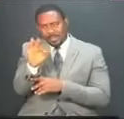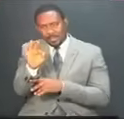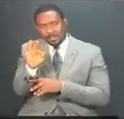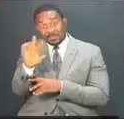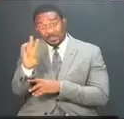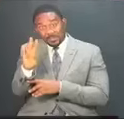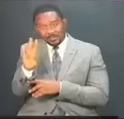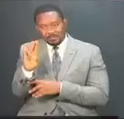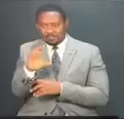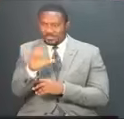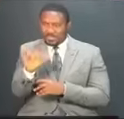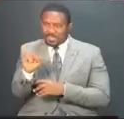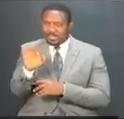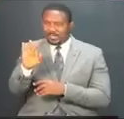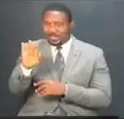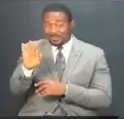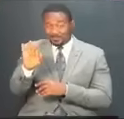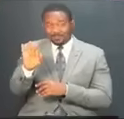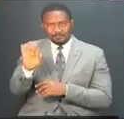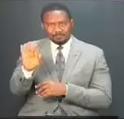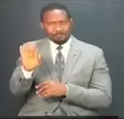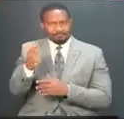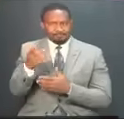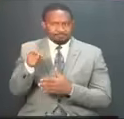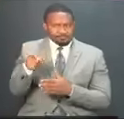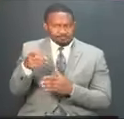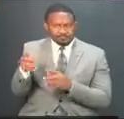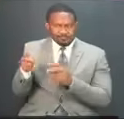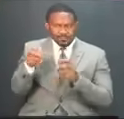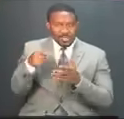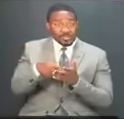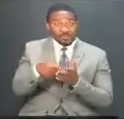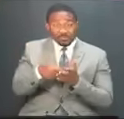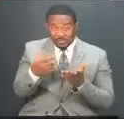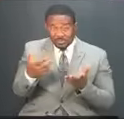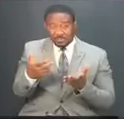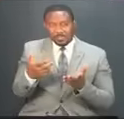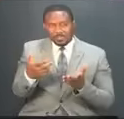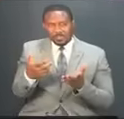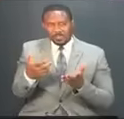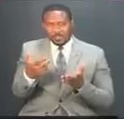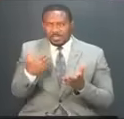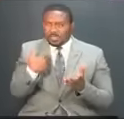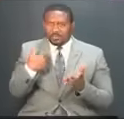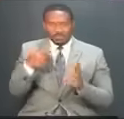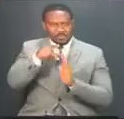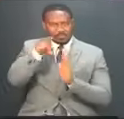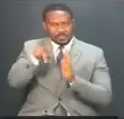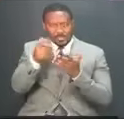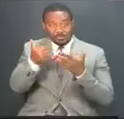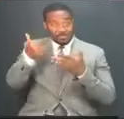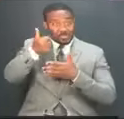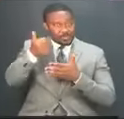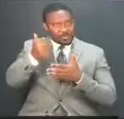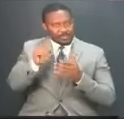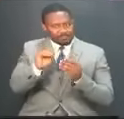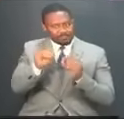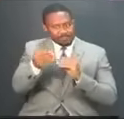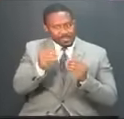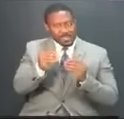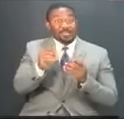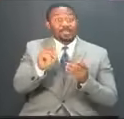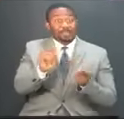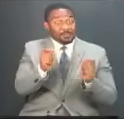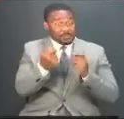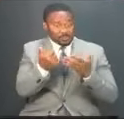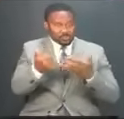1997, CI 19, referred to in this enactment as the principal enactment, is amended